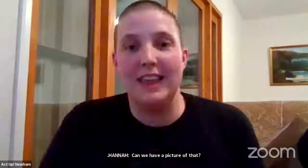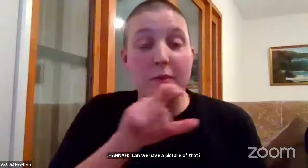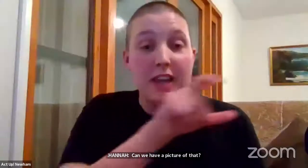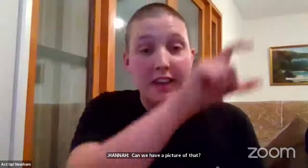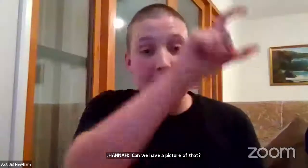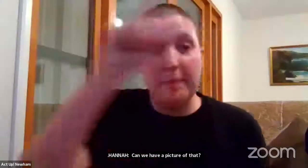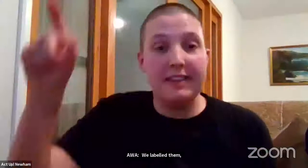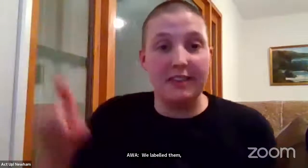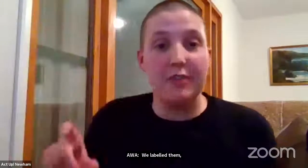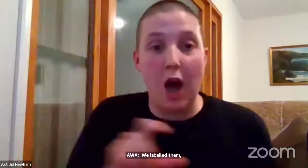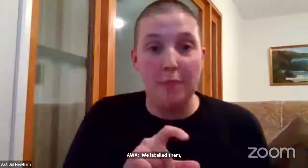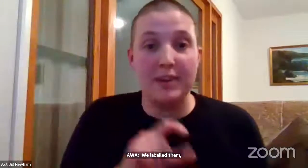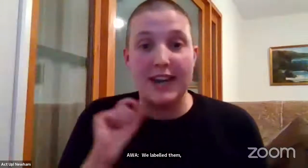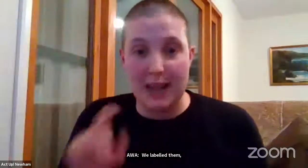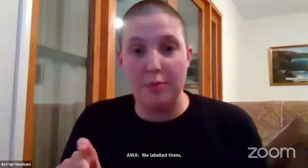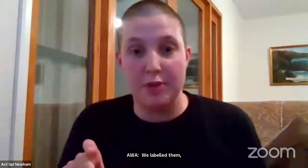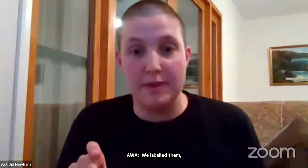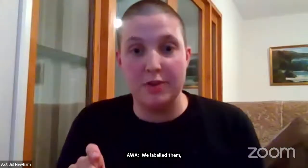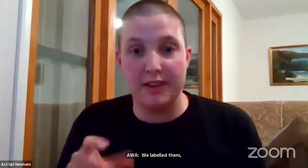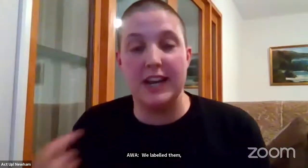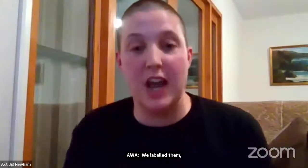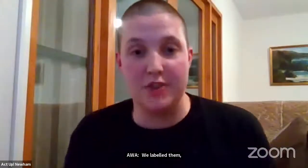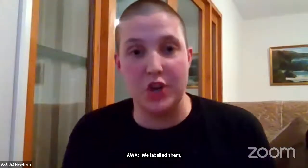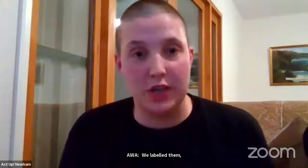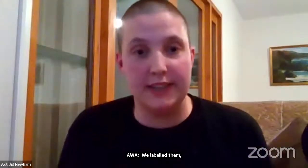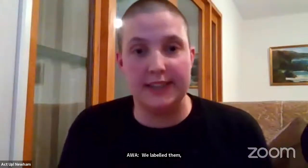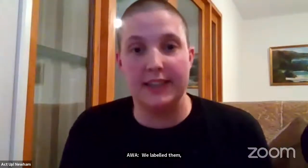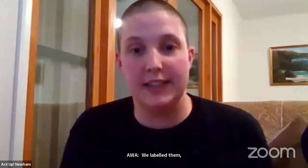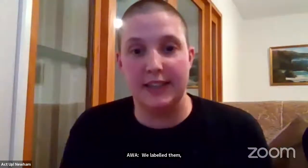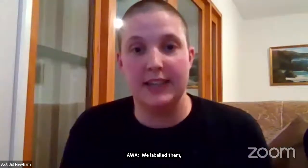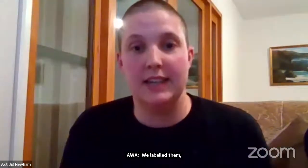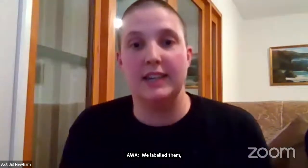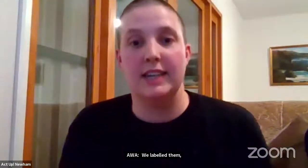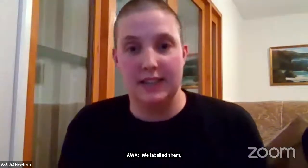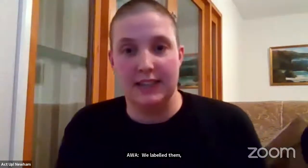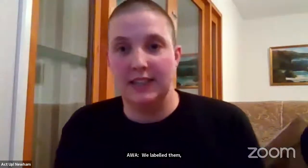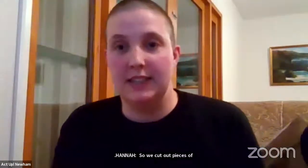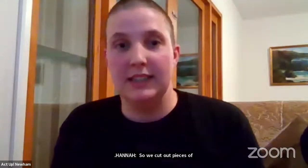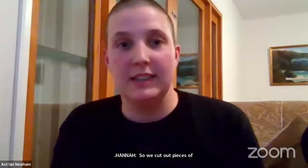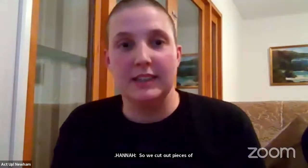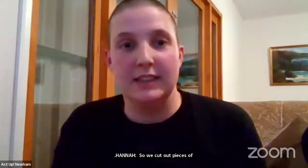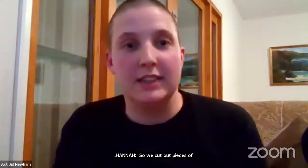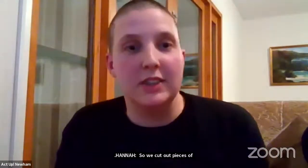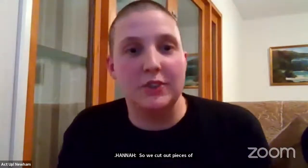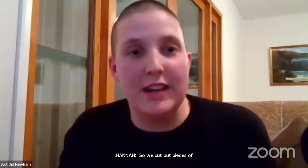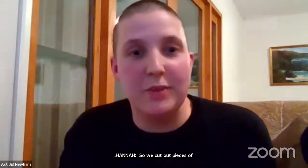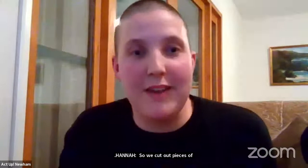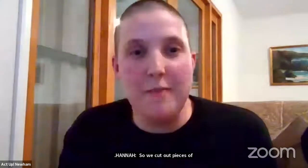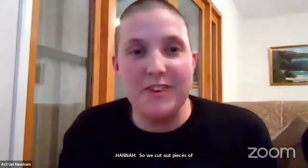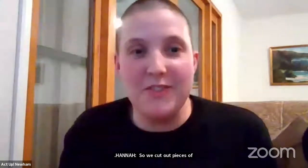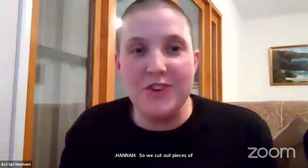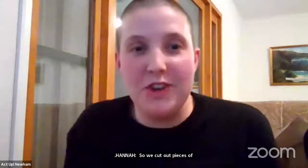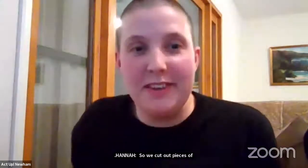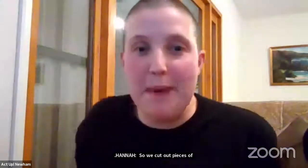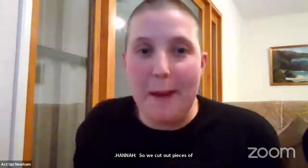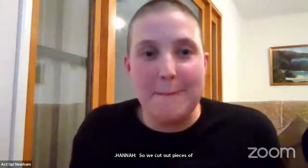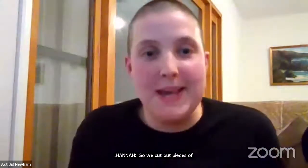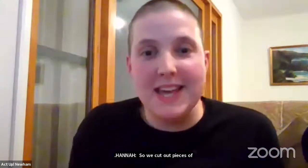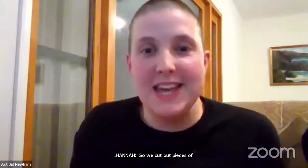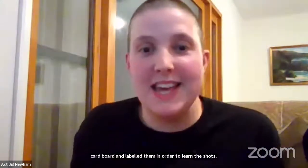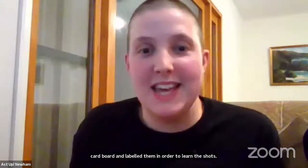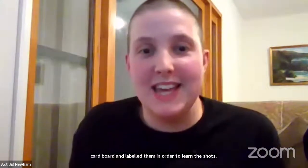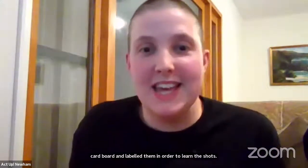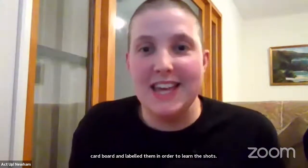So we cut out pieces of cardboard and labeled them in order to learn the shots. Yes. Great. Do we have a picture of the shots coming